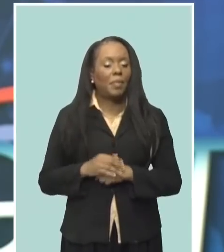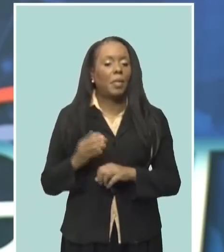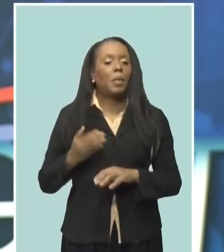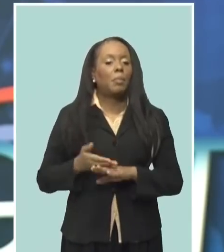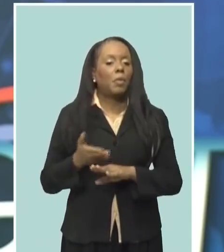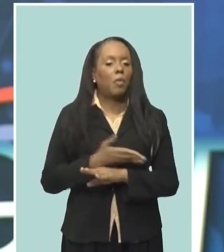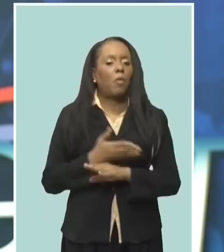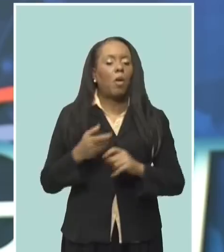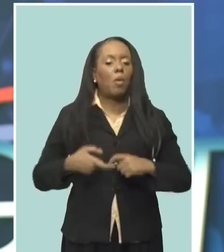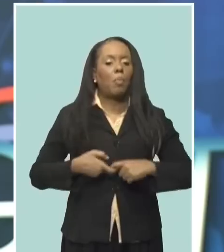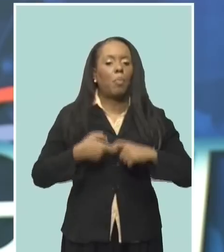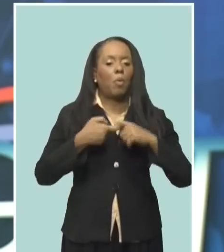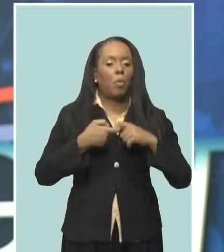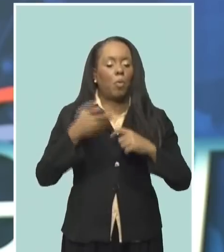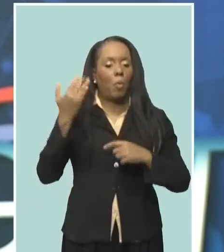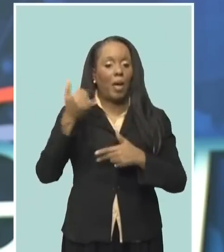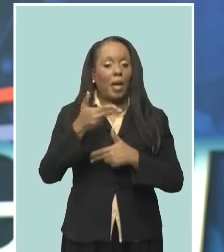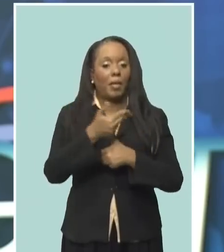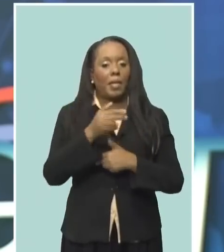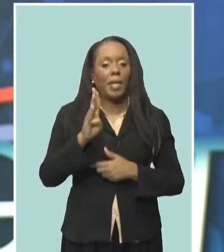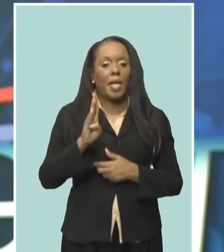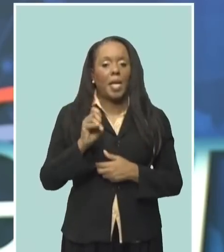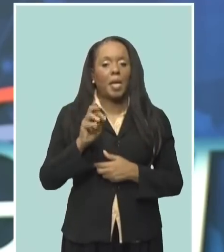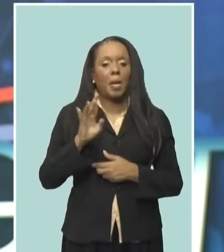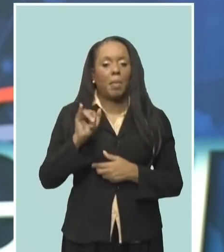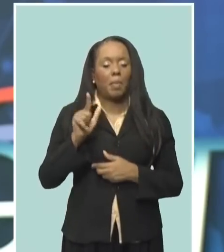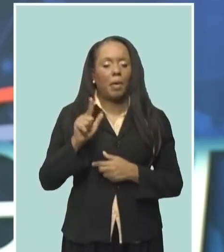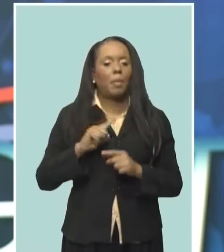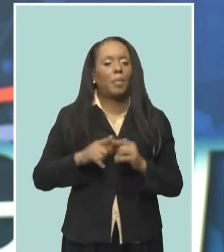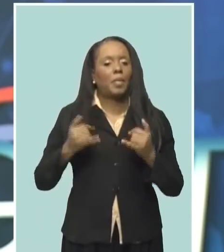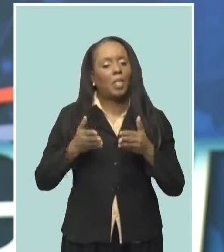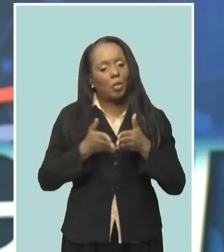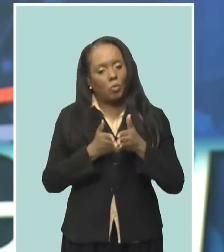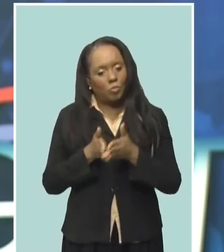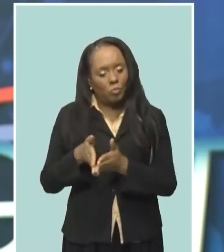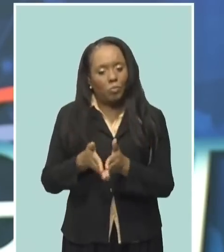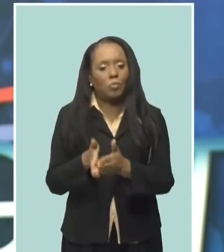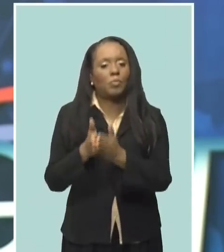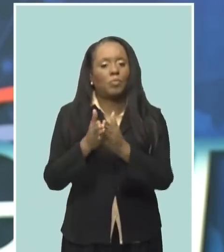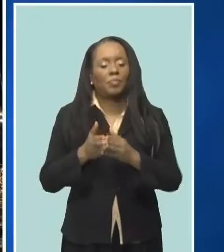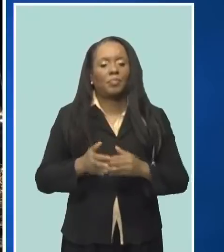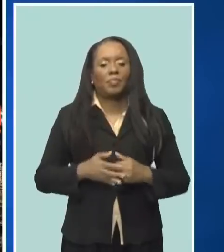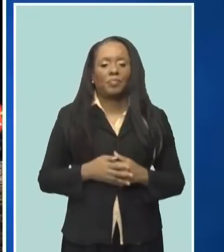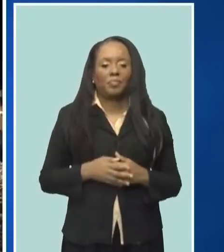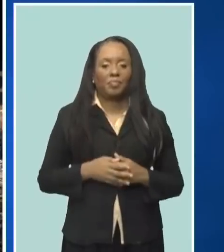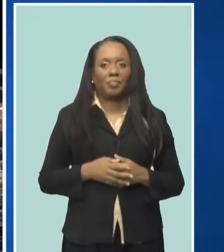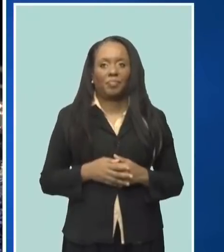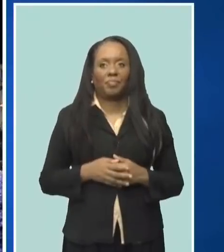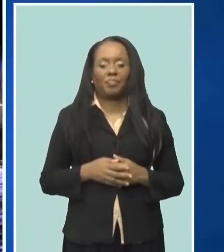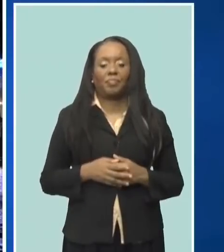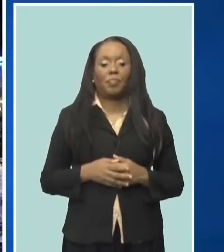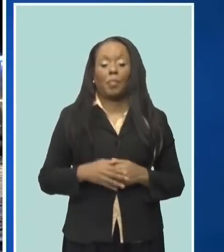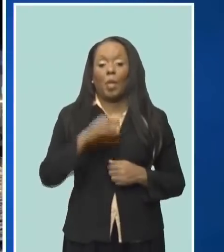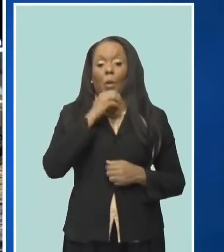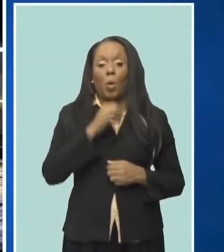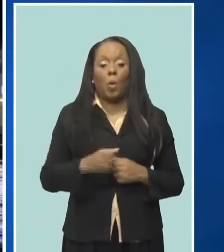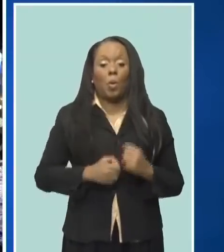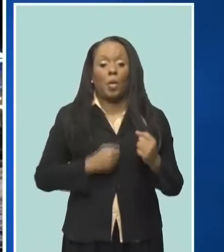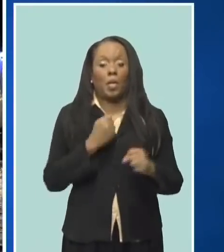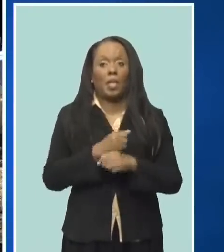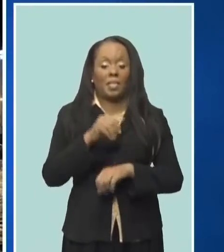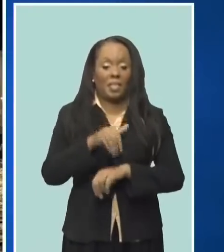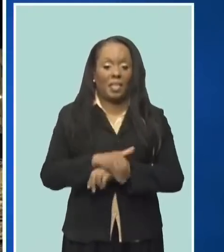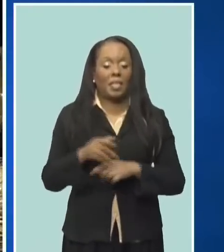is now up and running, or should we say cruising. Trevor Thorpe reports. It was all ears night, and the general